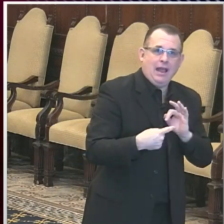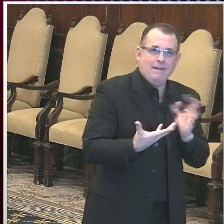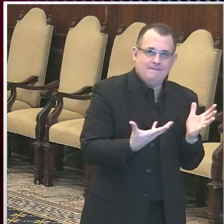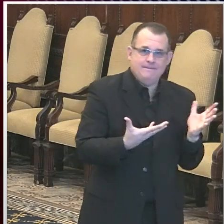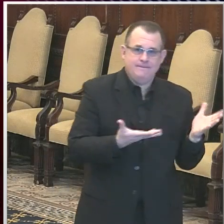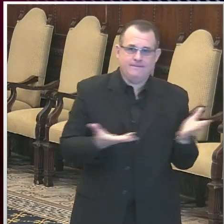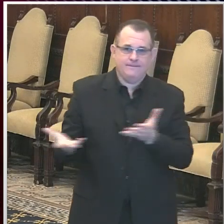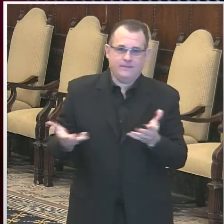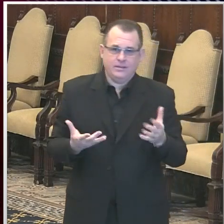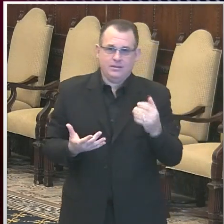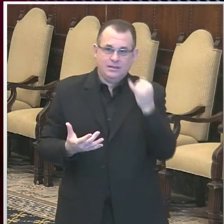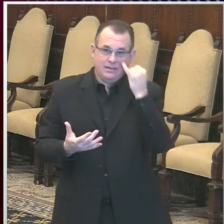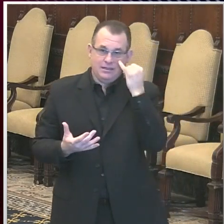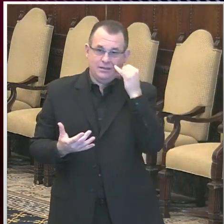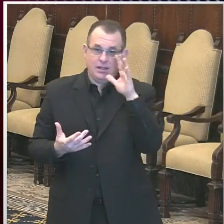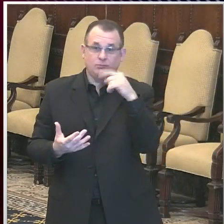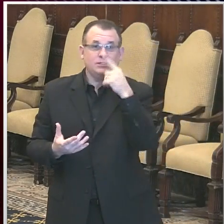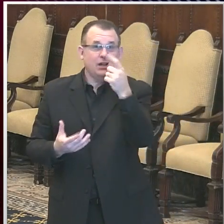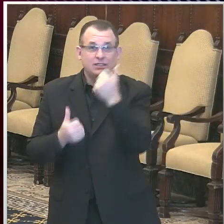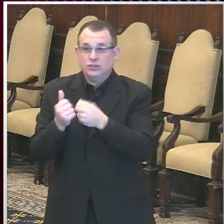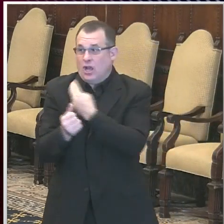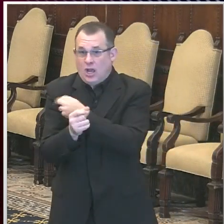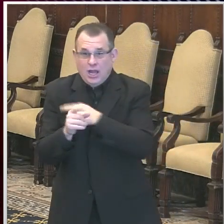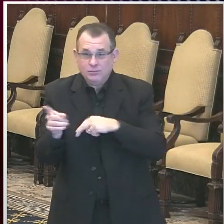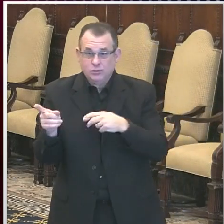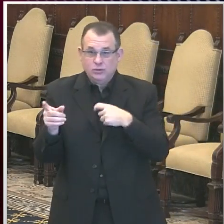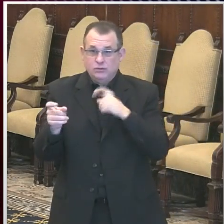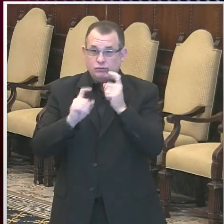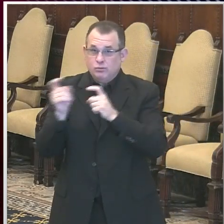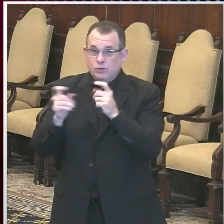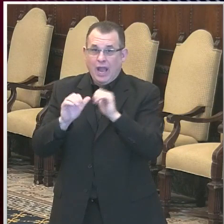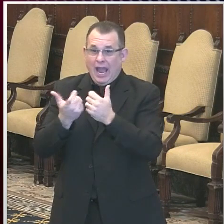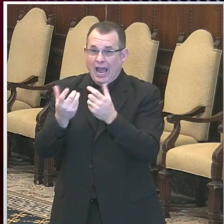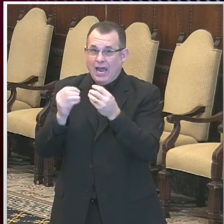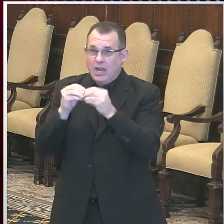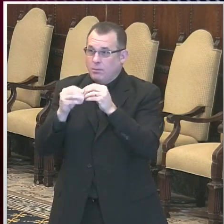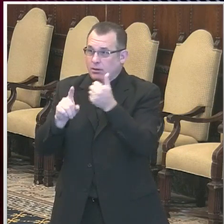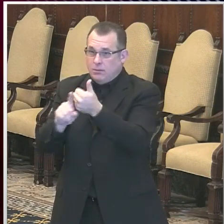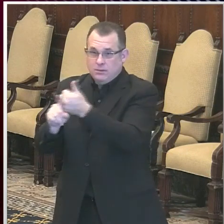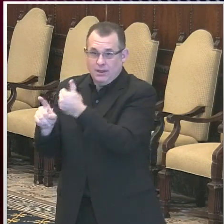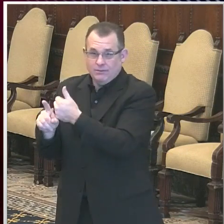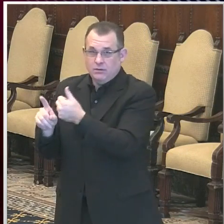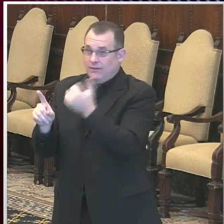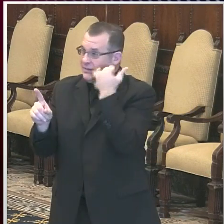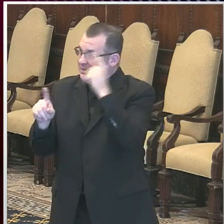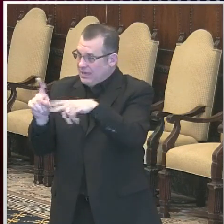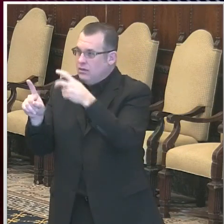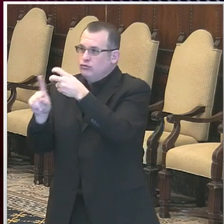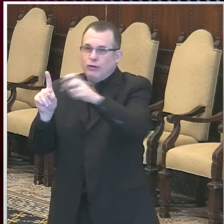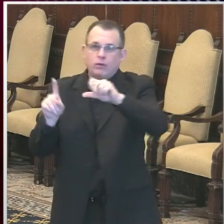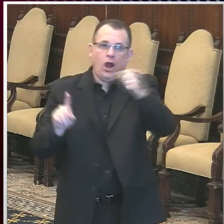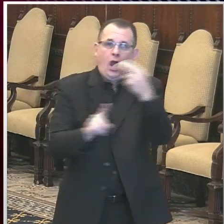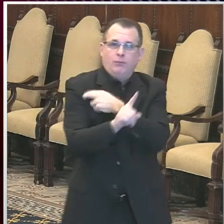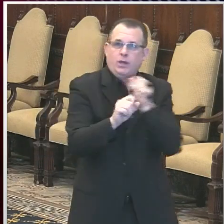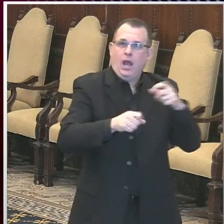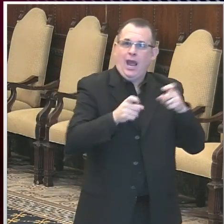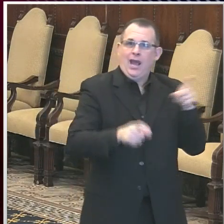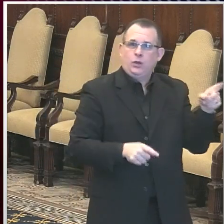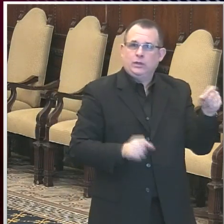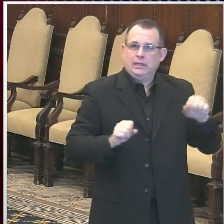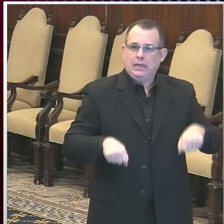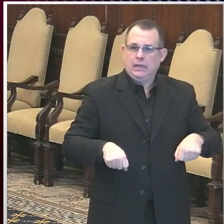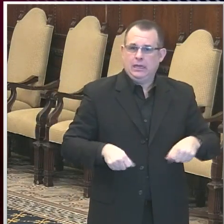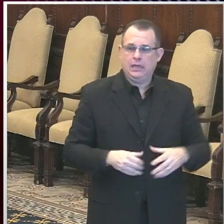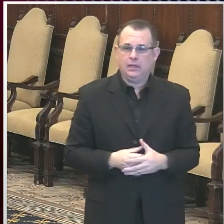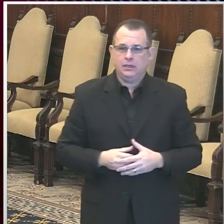the patients that are in there, we're encouraging them to transfer patients to other hospitals. There is enough capacity in the city to take care of those patients. And so